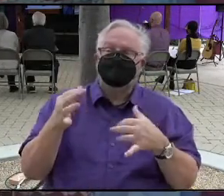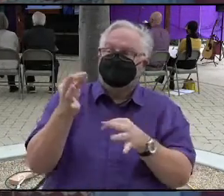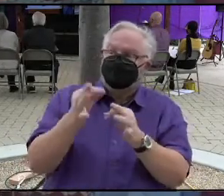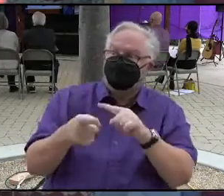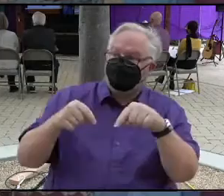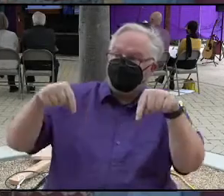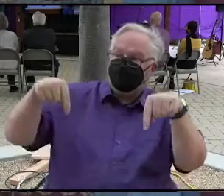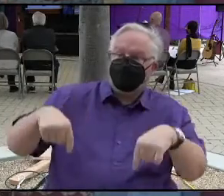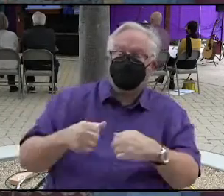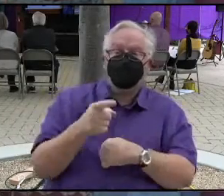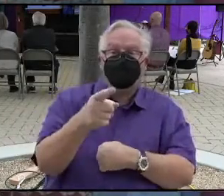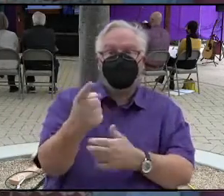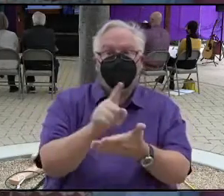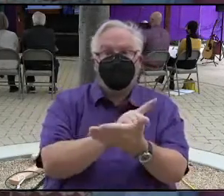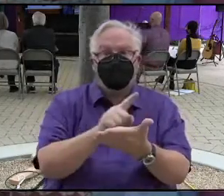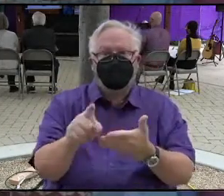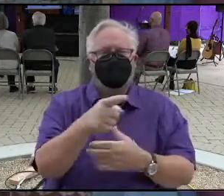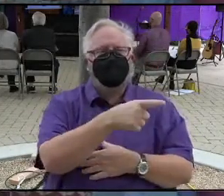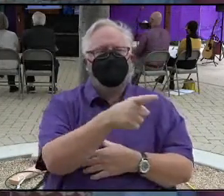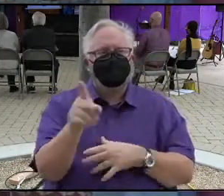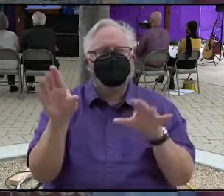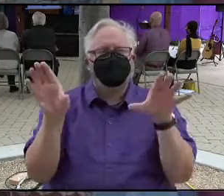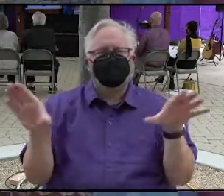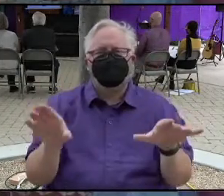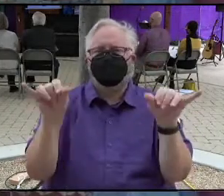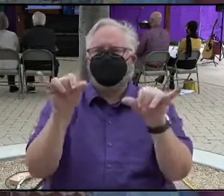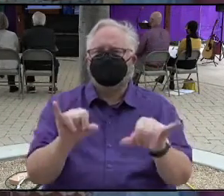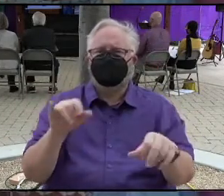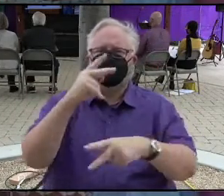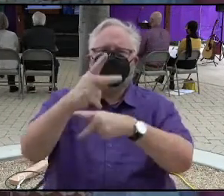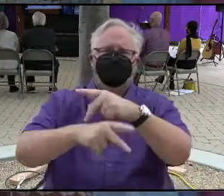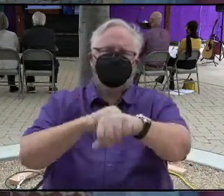with you all for a week, that you are doing the same.